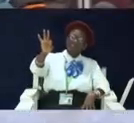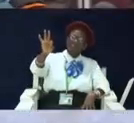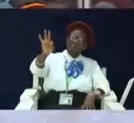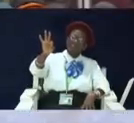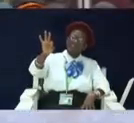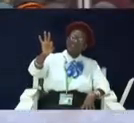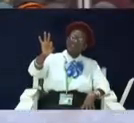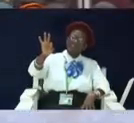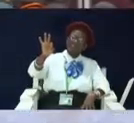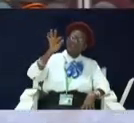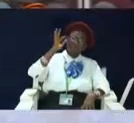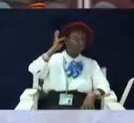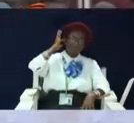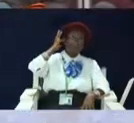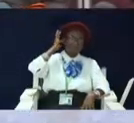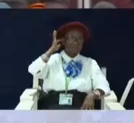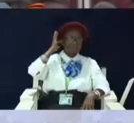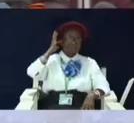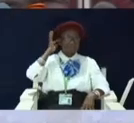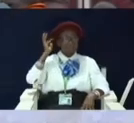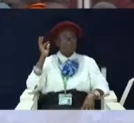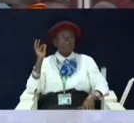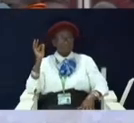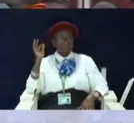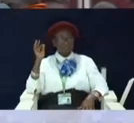9. Eson.